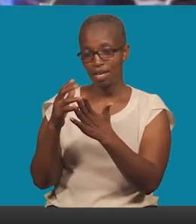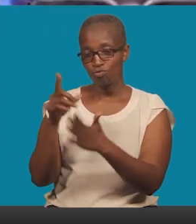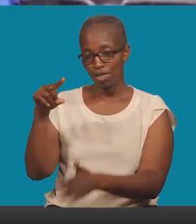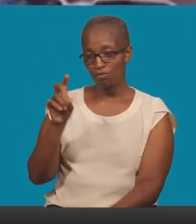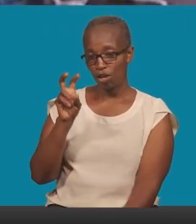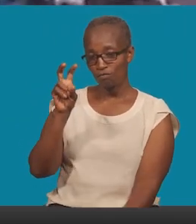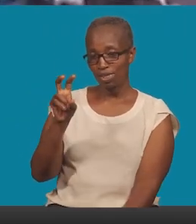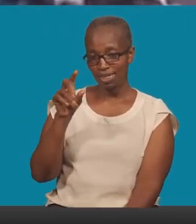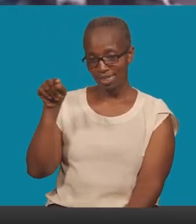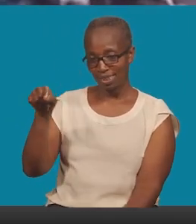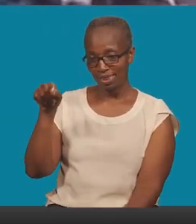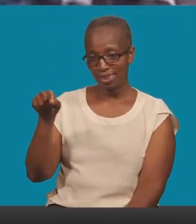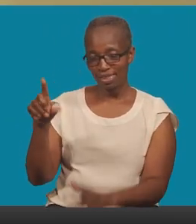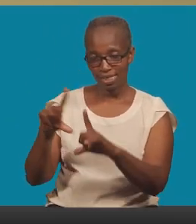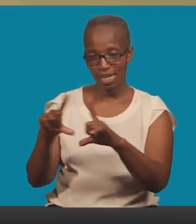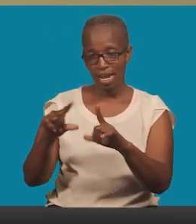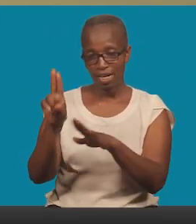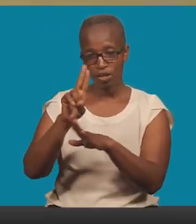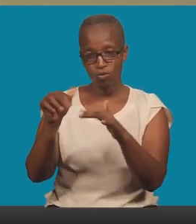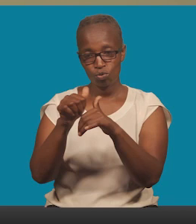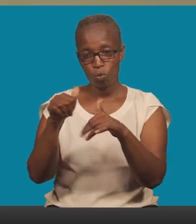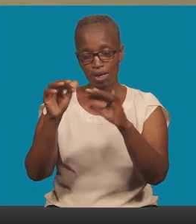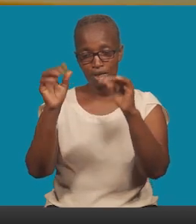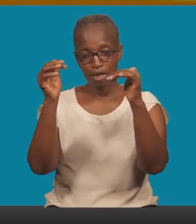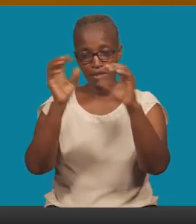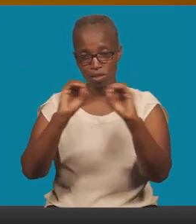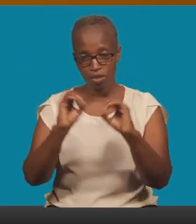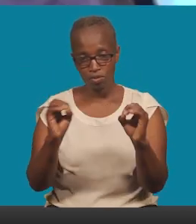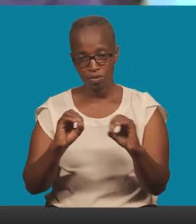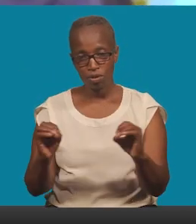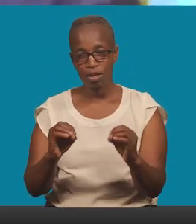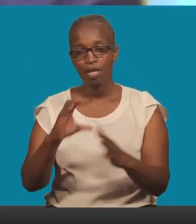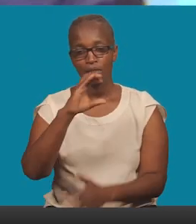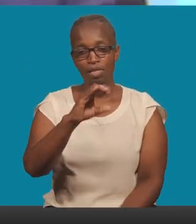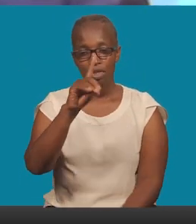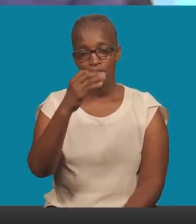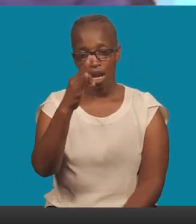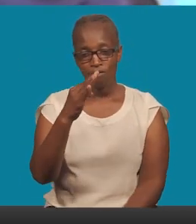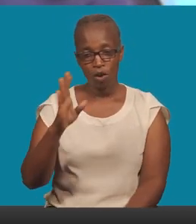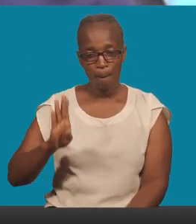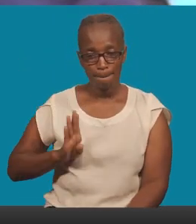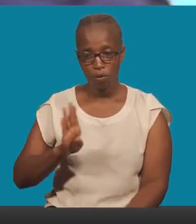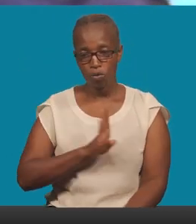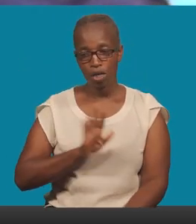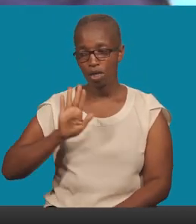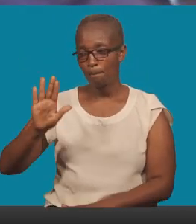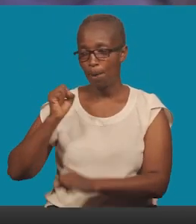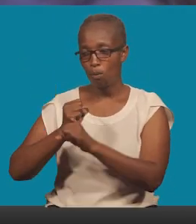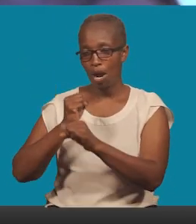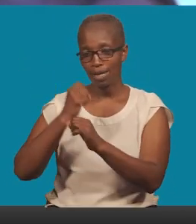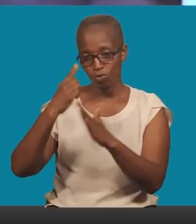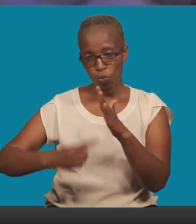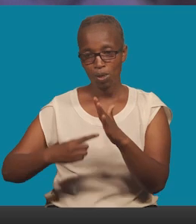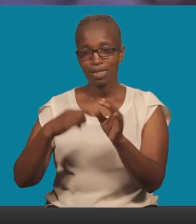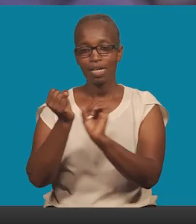you noticed that the property here is being underutilized. The policy of the NGCDF fund and board is to make sure